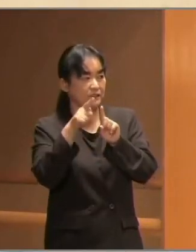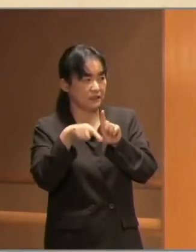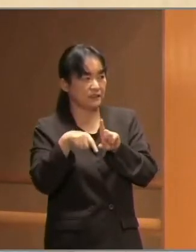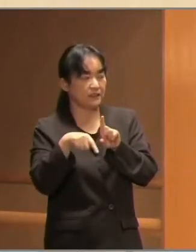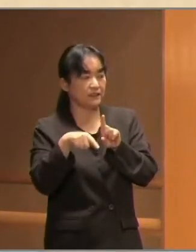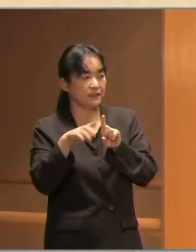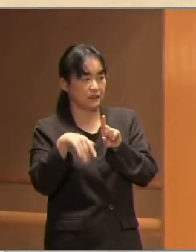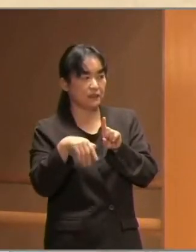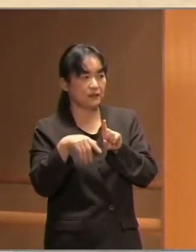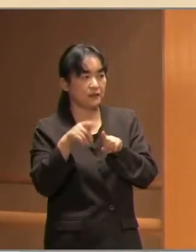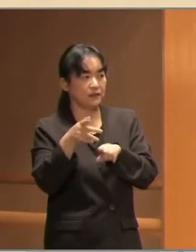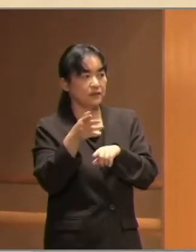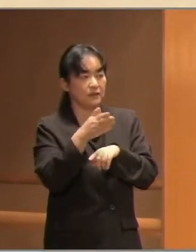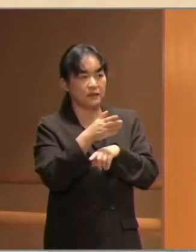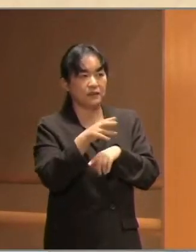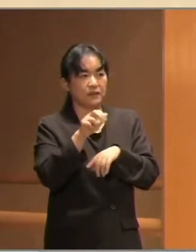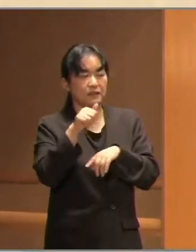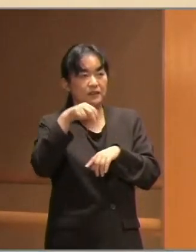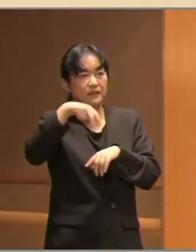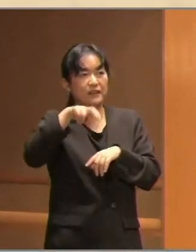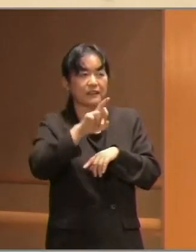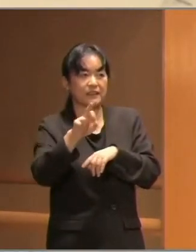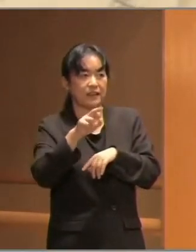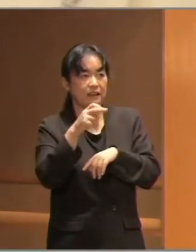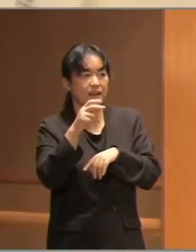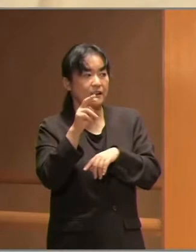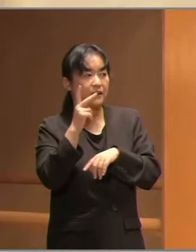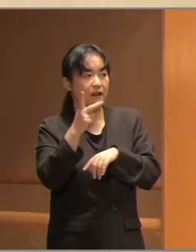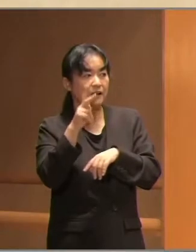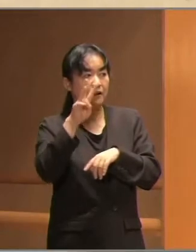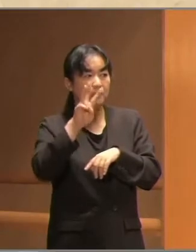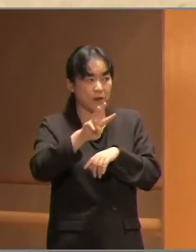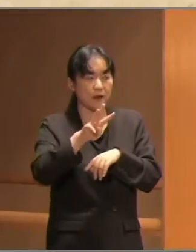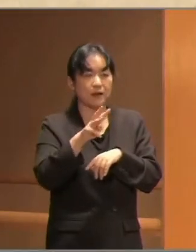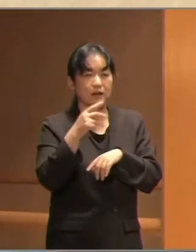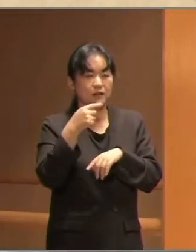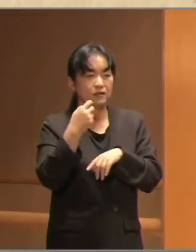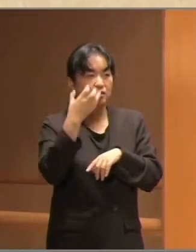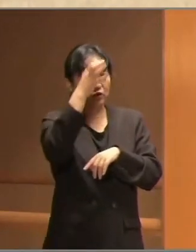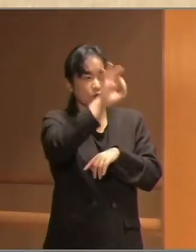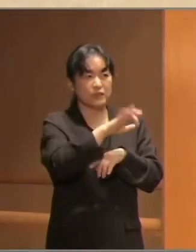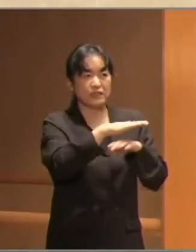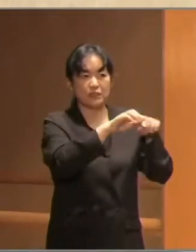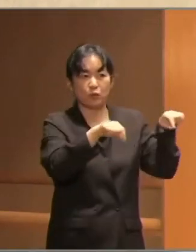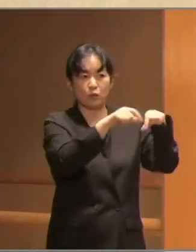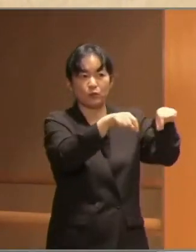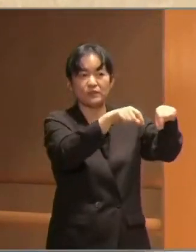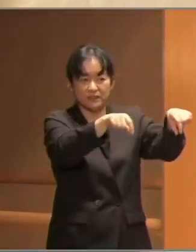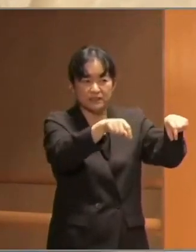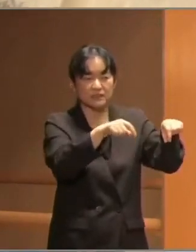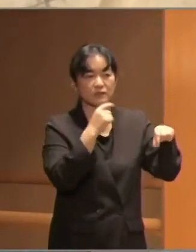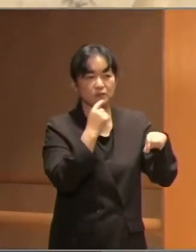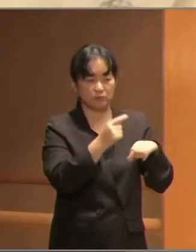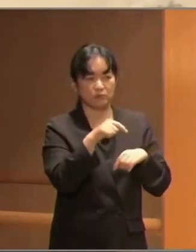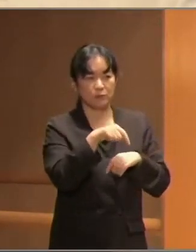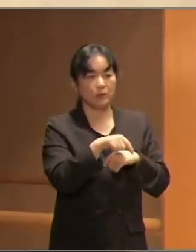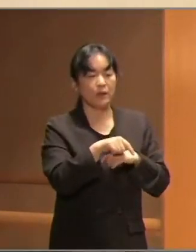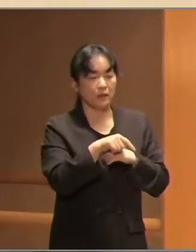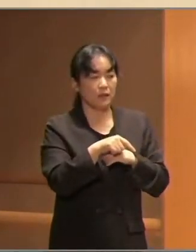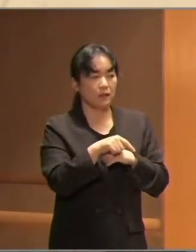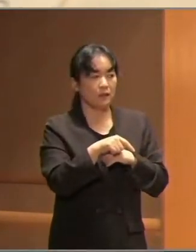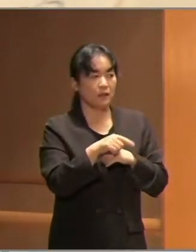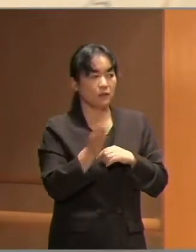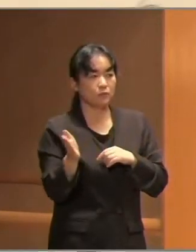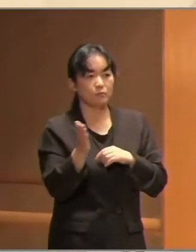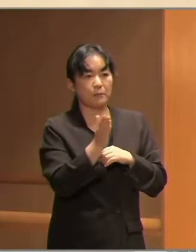the bark bleached on the snow. These are the different ways of processing